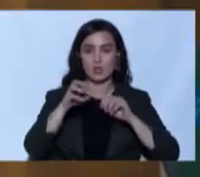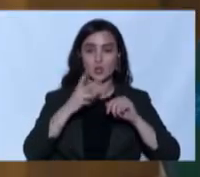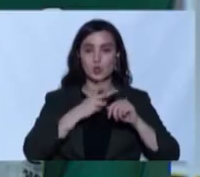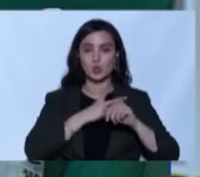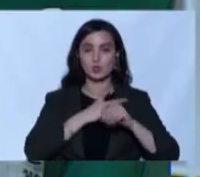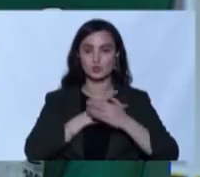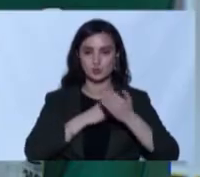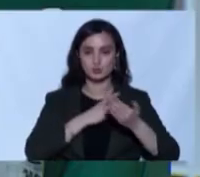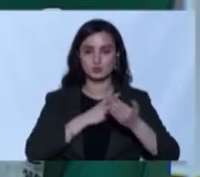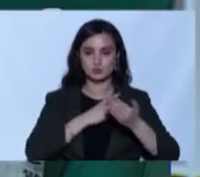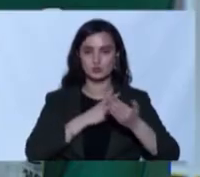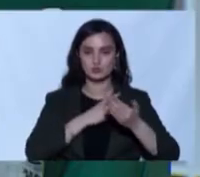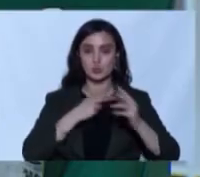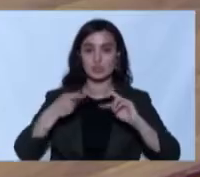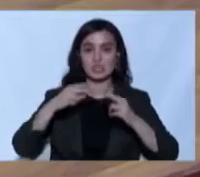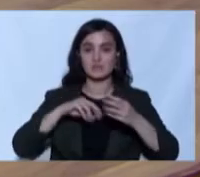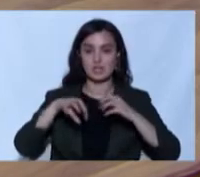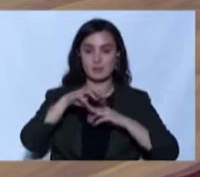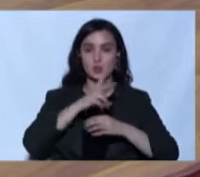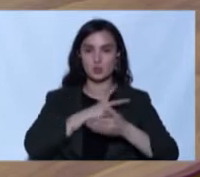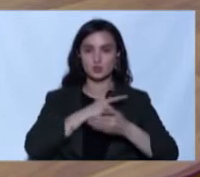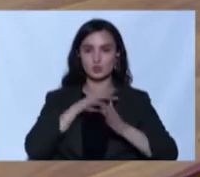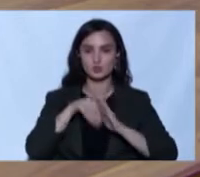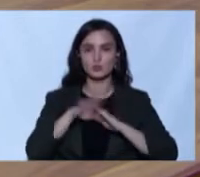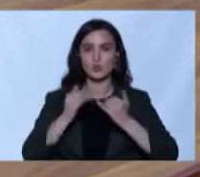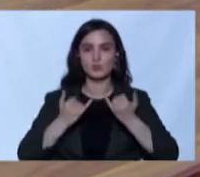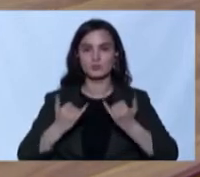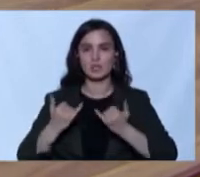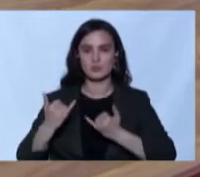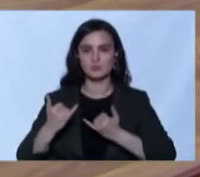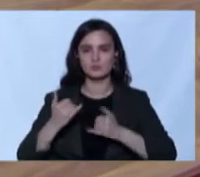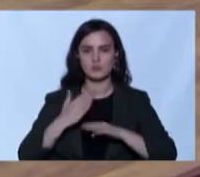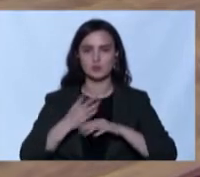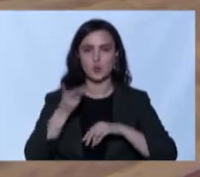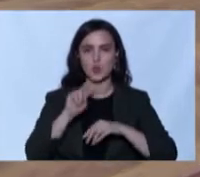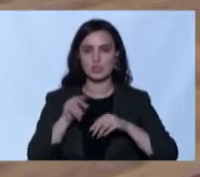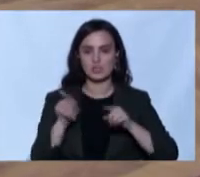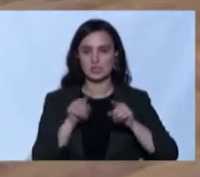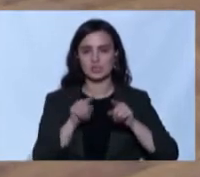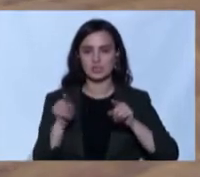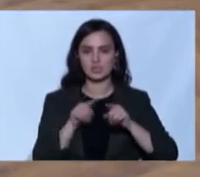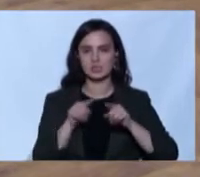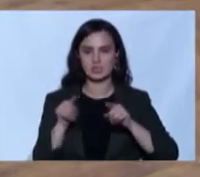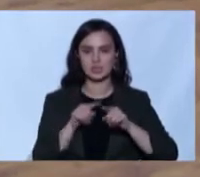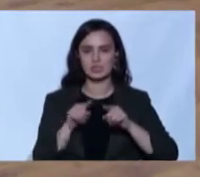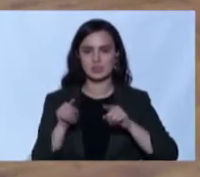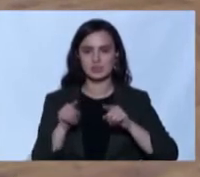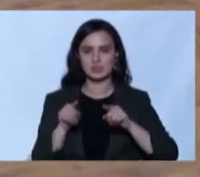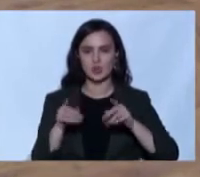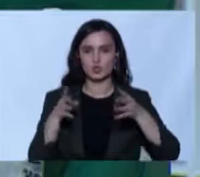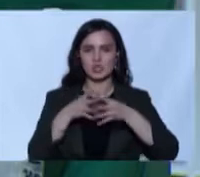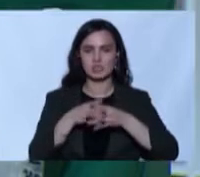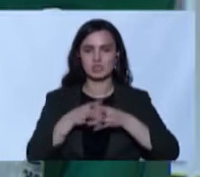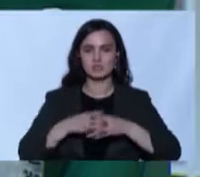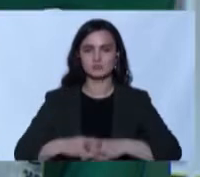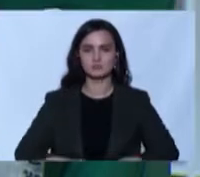lot more claustrophobic and a lot more modern. So we have those two contrasts sharply presented to us.